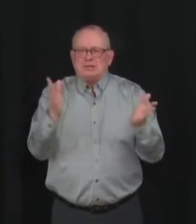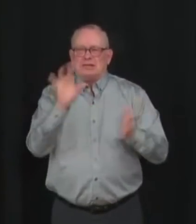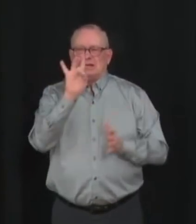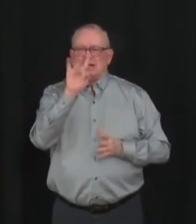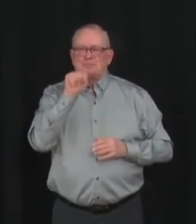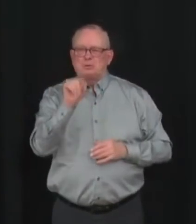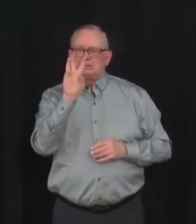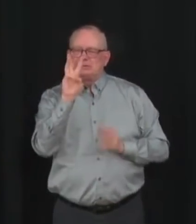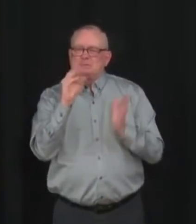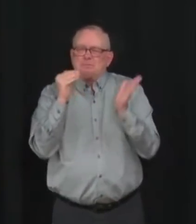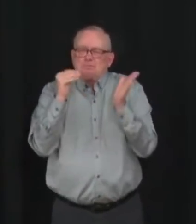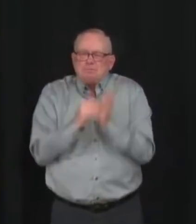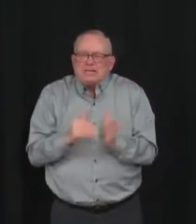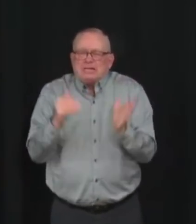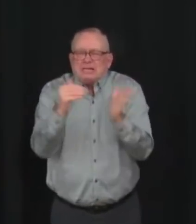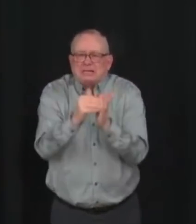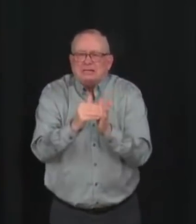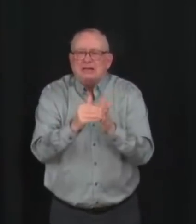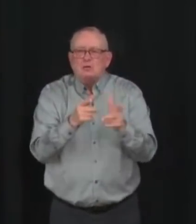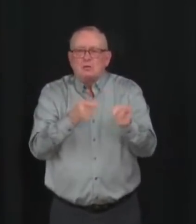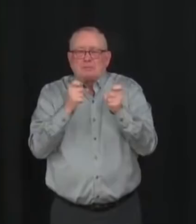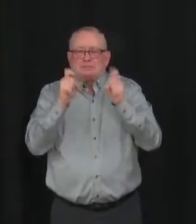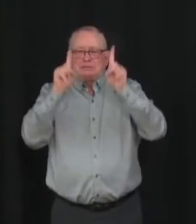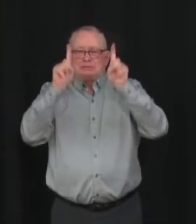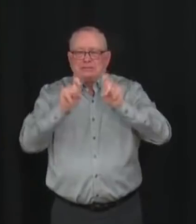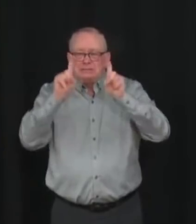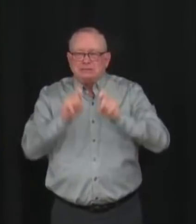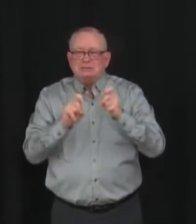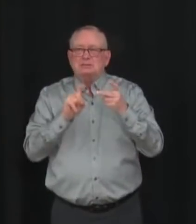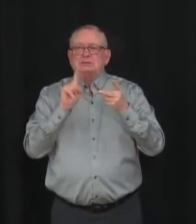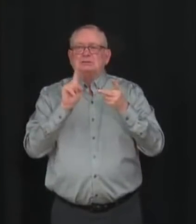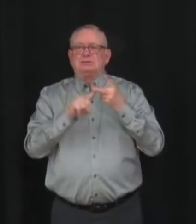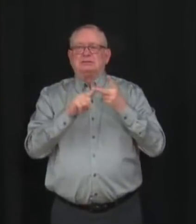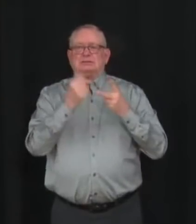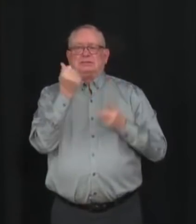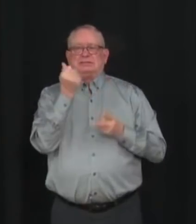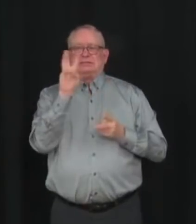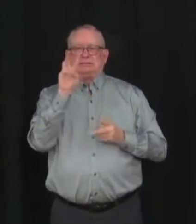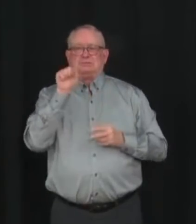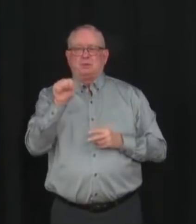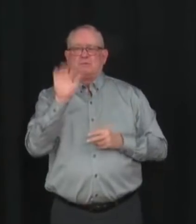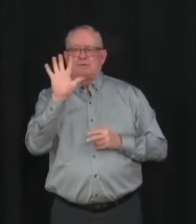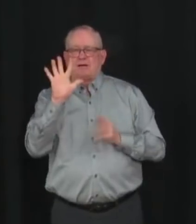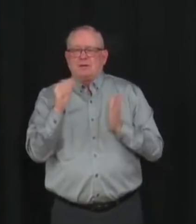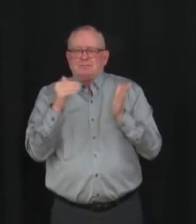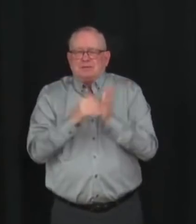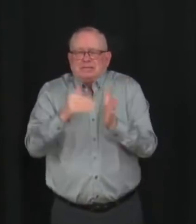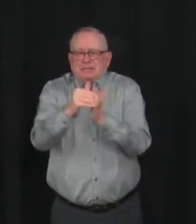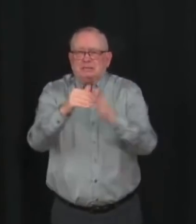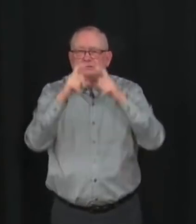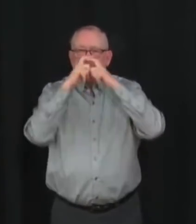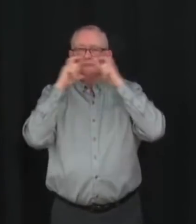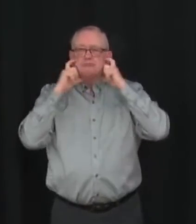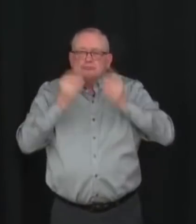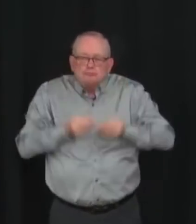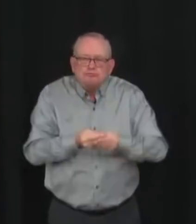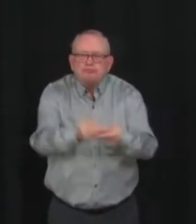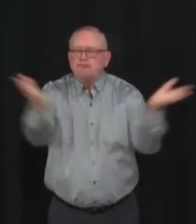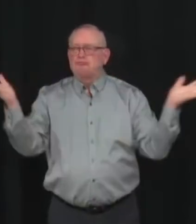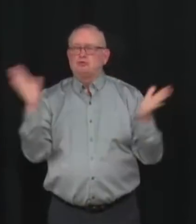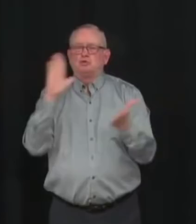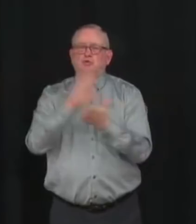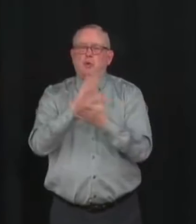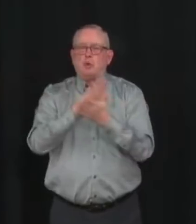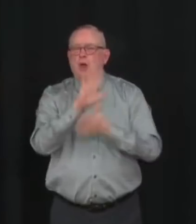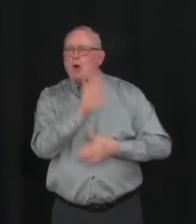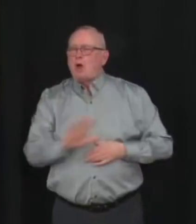to our students and staff starting the week of January the 10th. We've also taken a step I announced just yesterday to improve